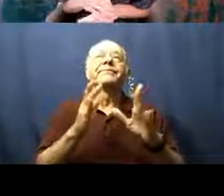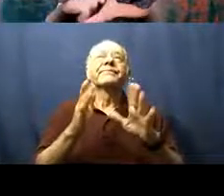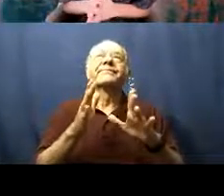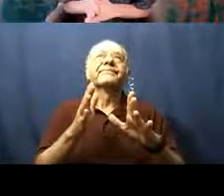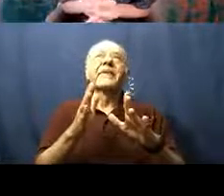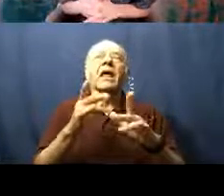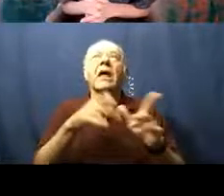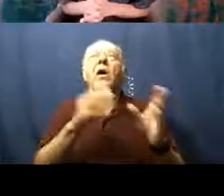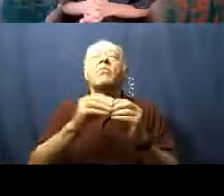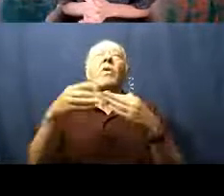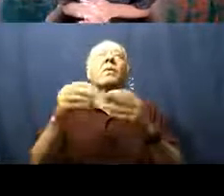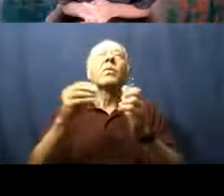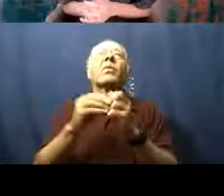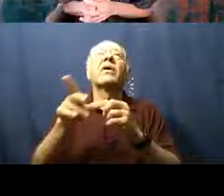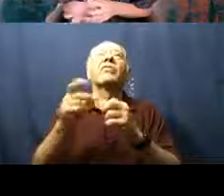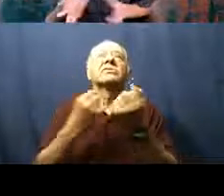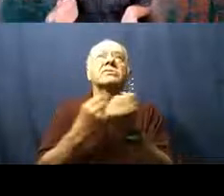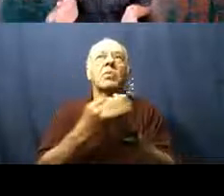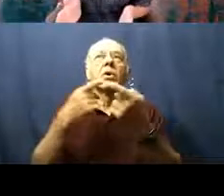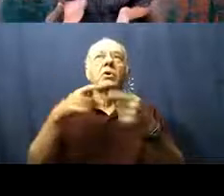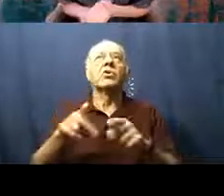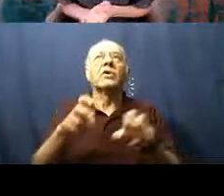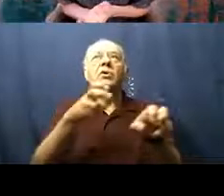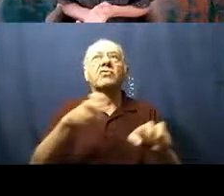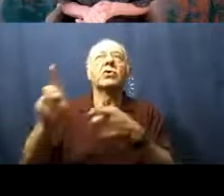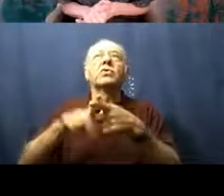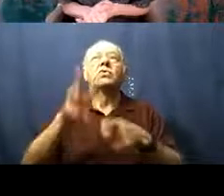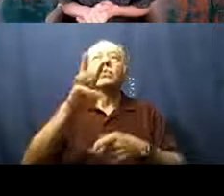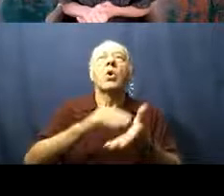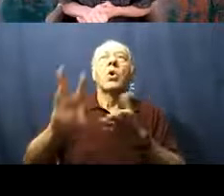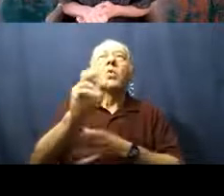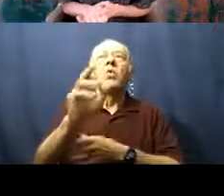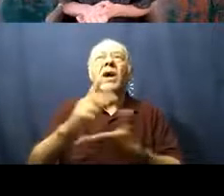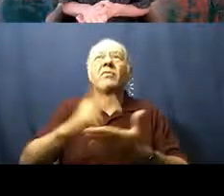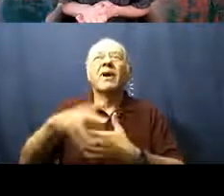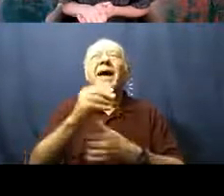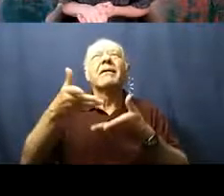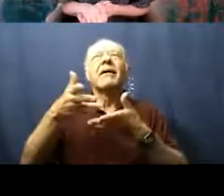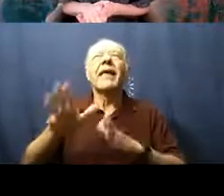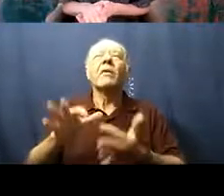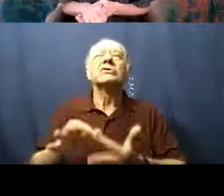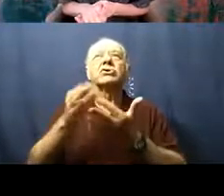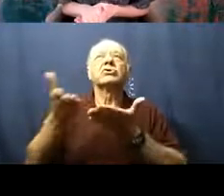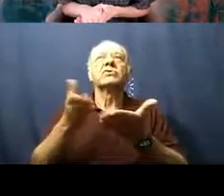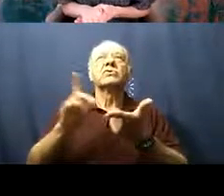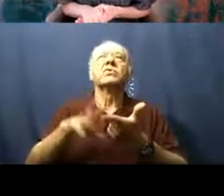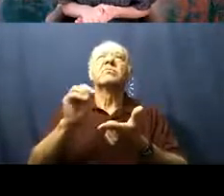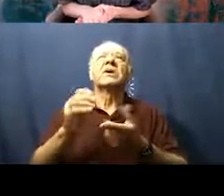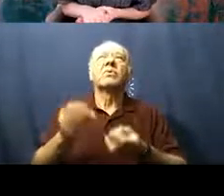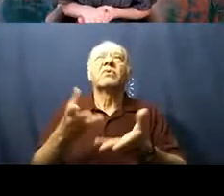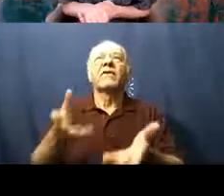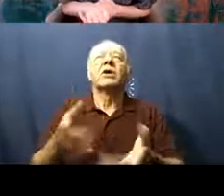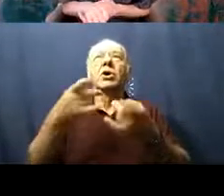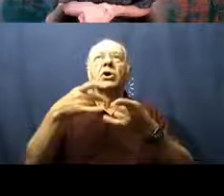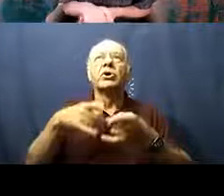Greater flexibility and support during transition to the waiver programs, and allowing certain services to be provided during